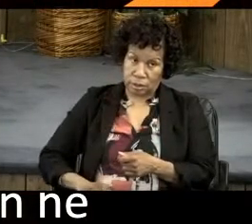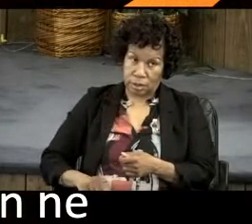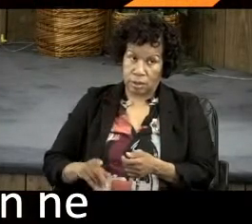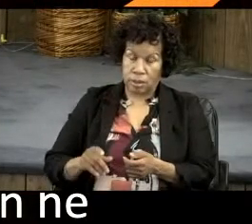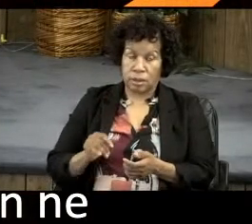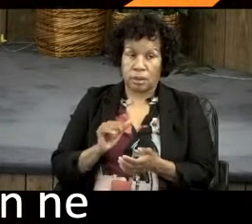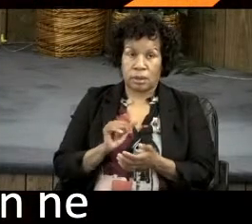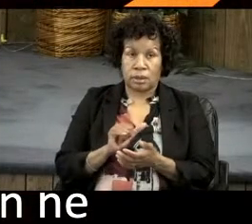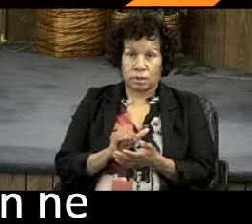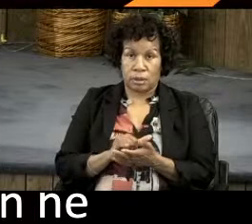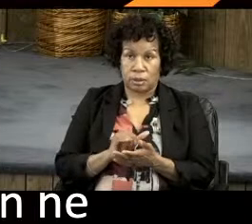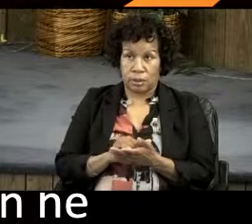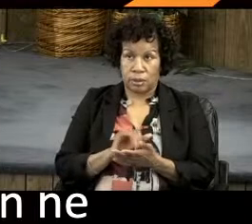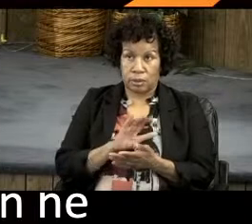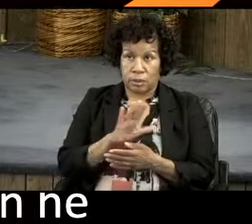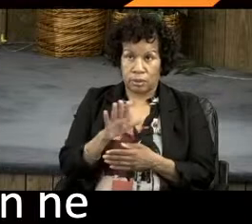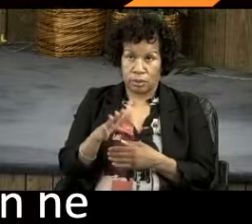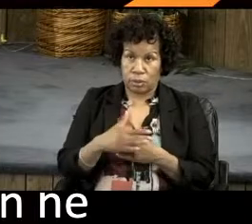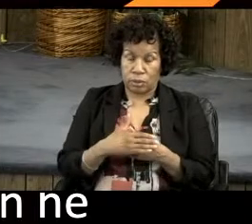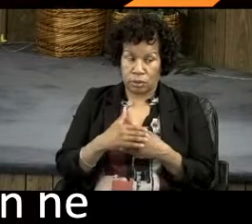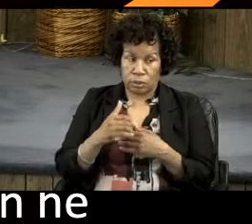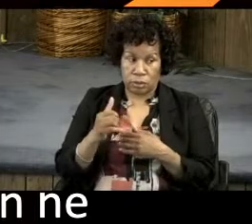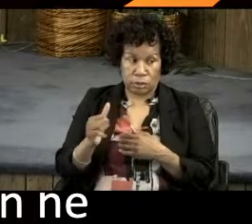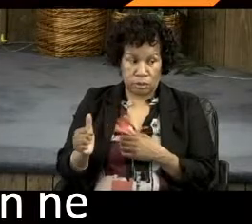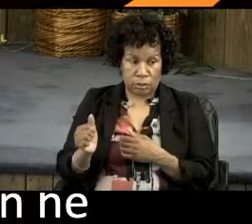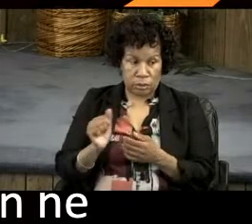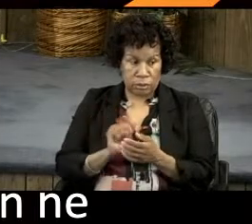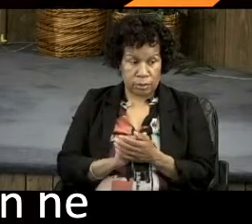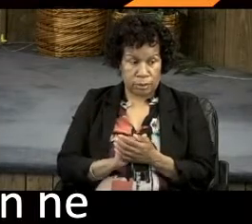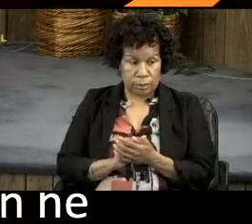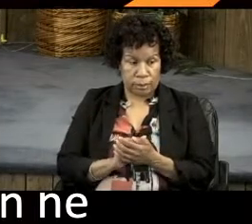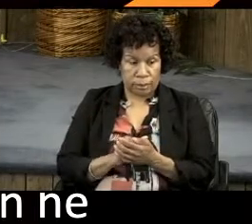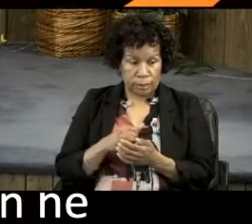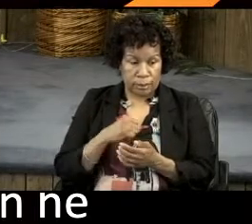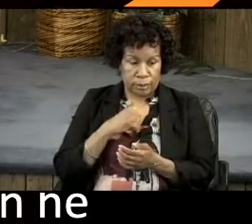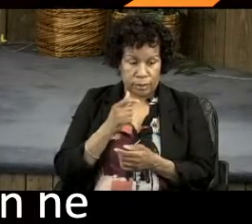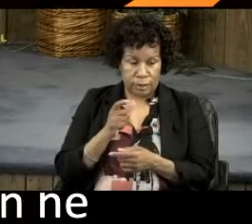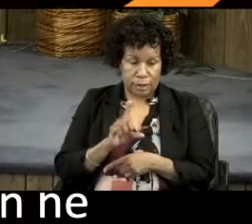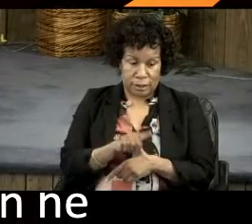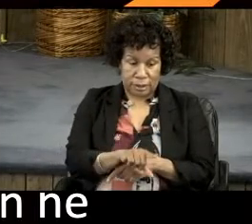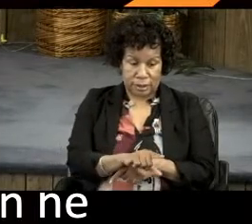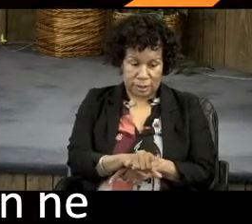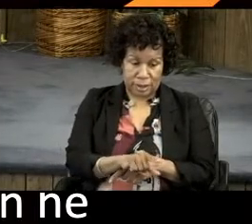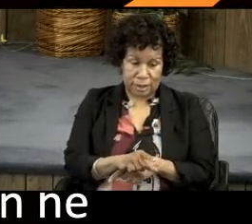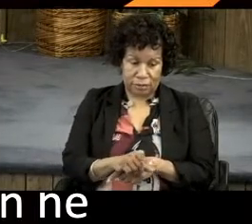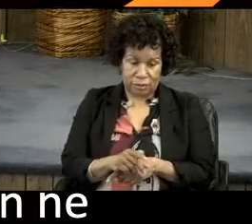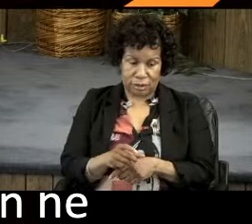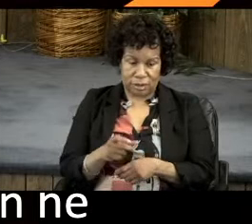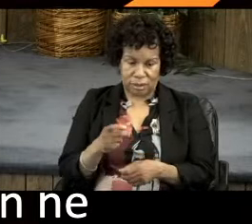That's his pride. It's really not David's issue because he just brought you lunch.